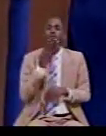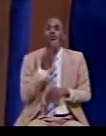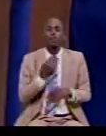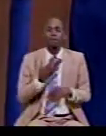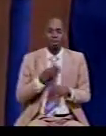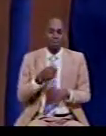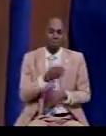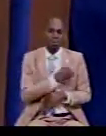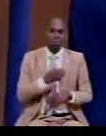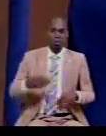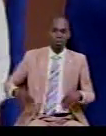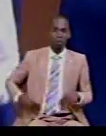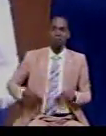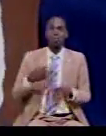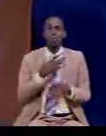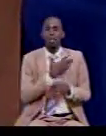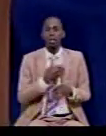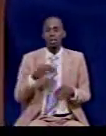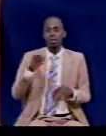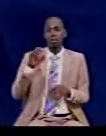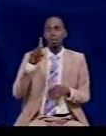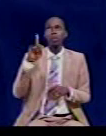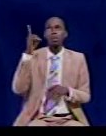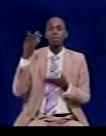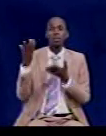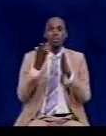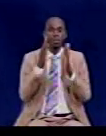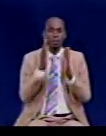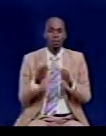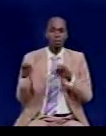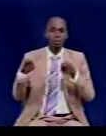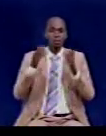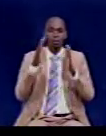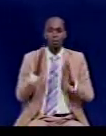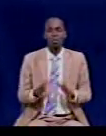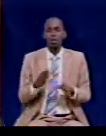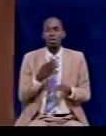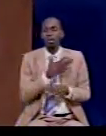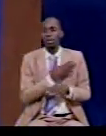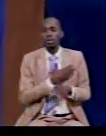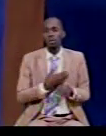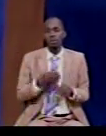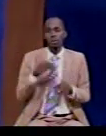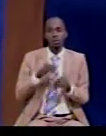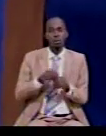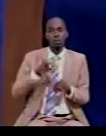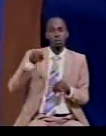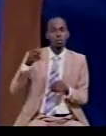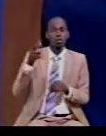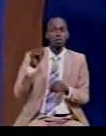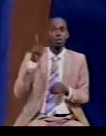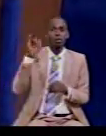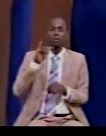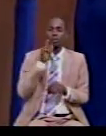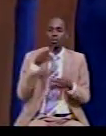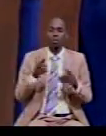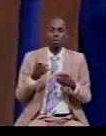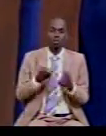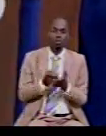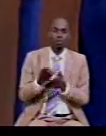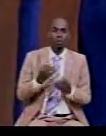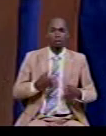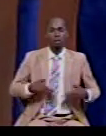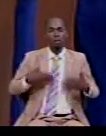baby in the manger, the Son of Man. And in John, he's the way, truth, and life, the living Word of God. And in Acts of the Apostles, he's our risen